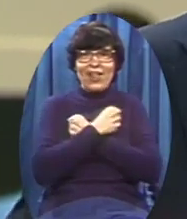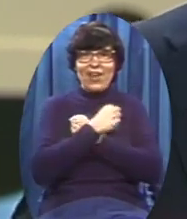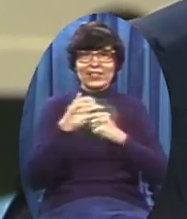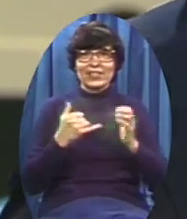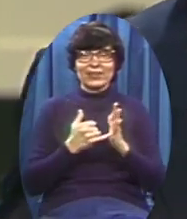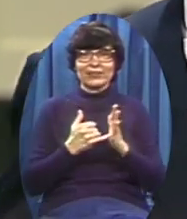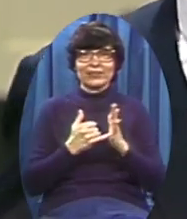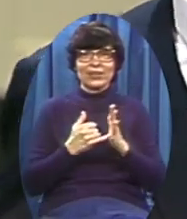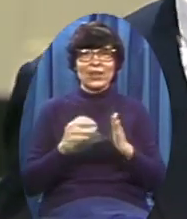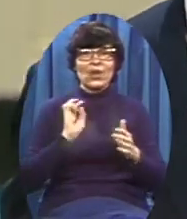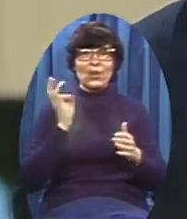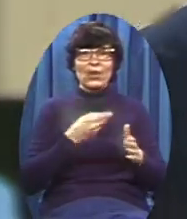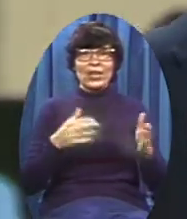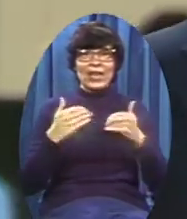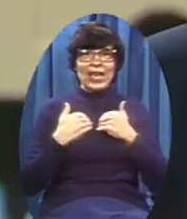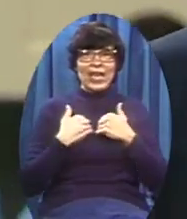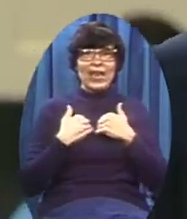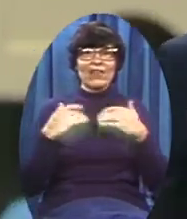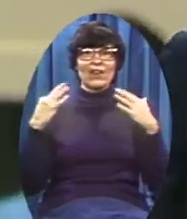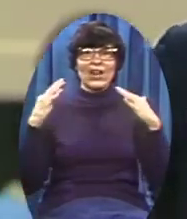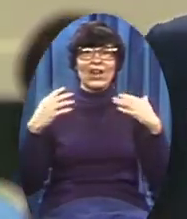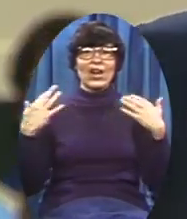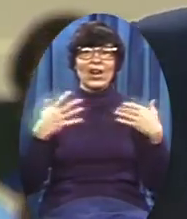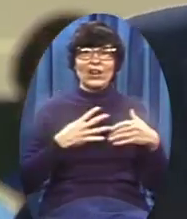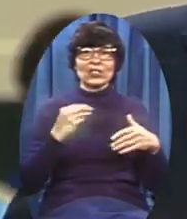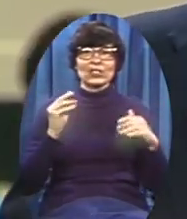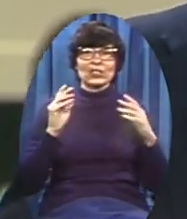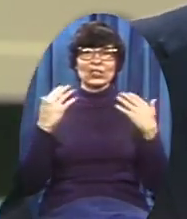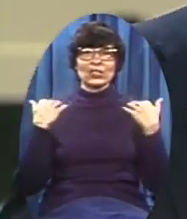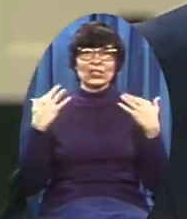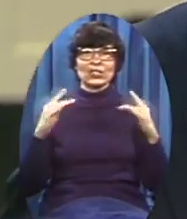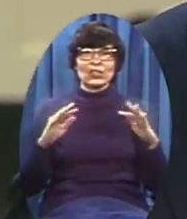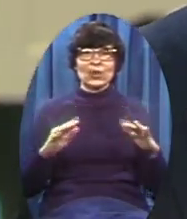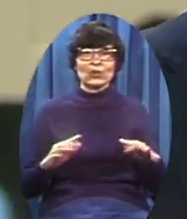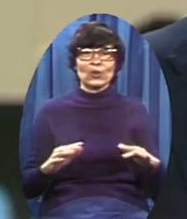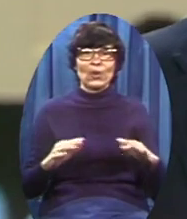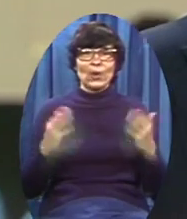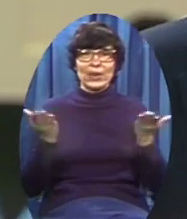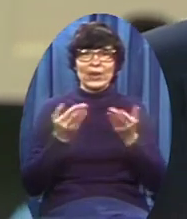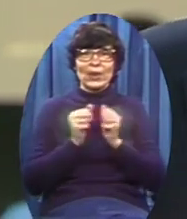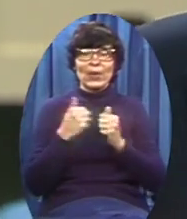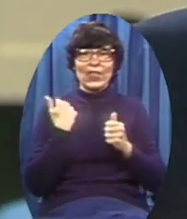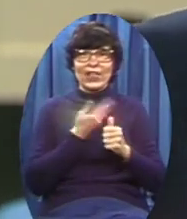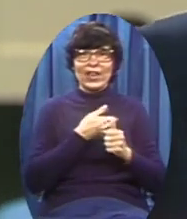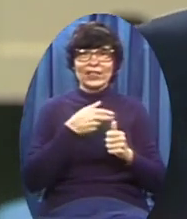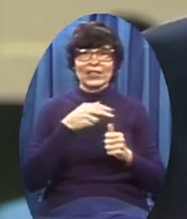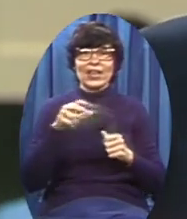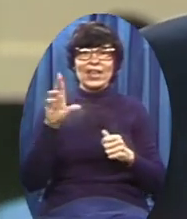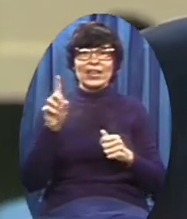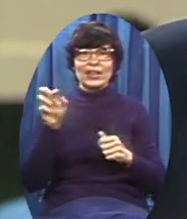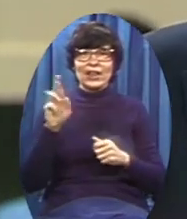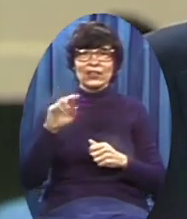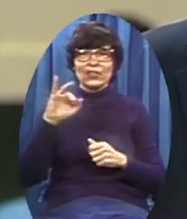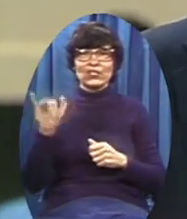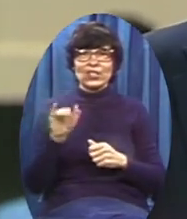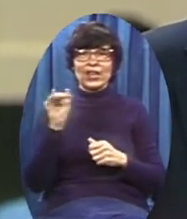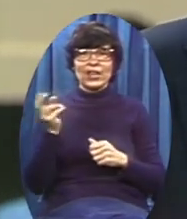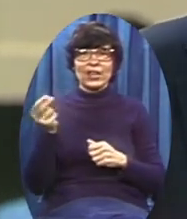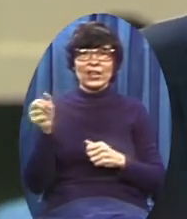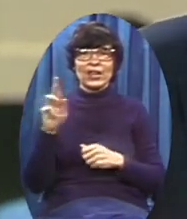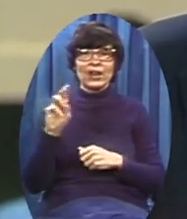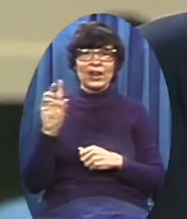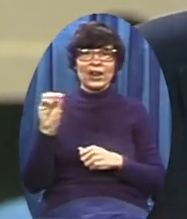We also have a snowstorm inside. Dr. J. Harold Smith from Orlando,